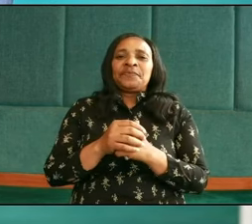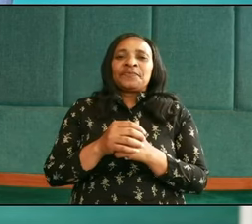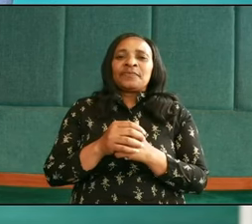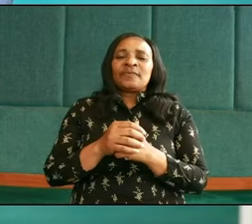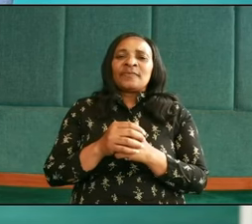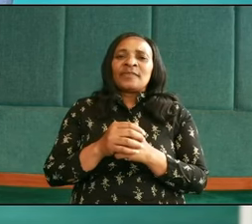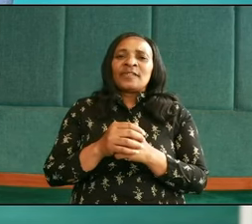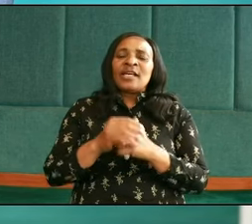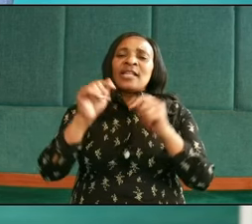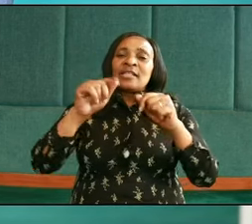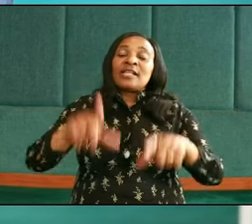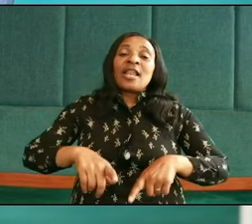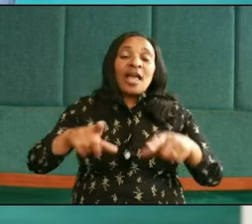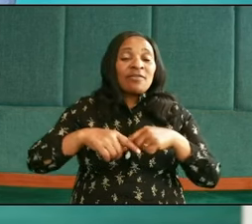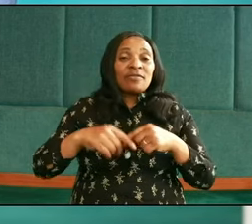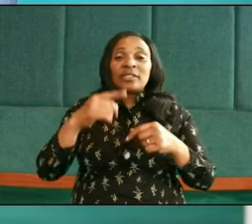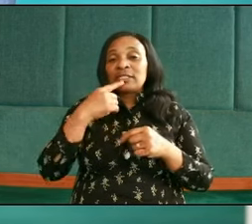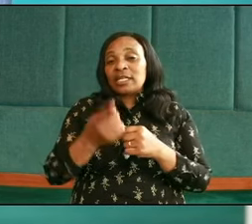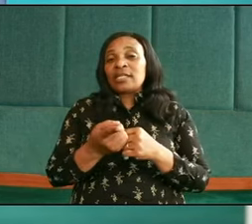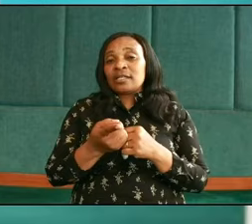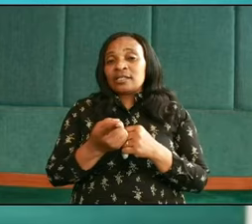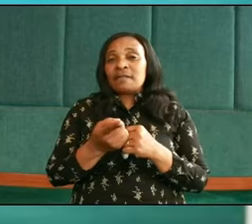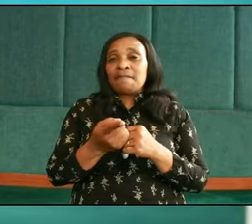is why verse 8 is saying,